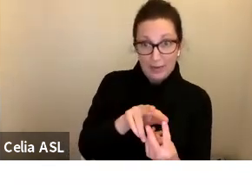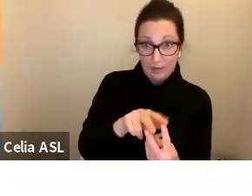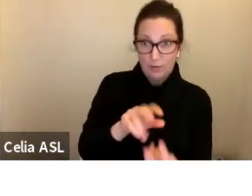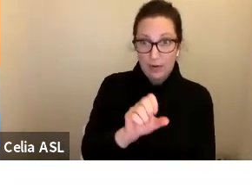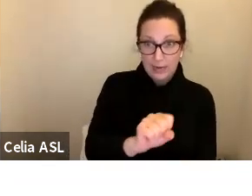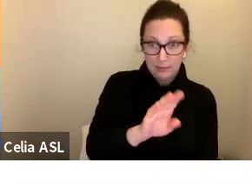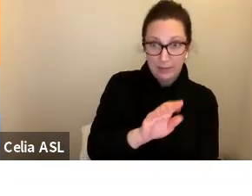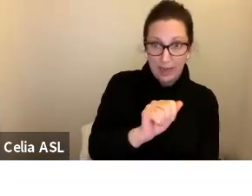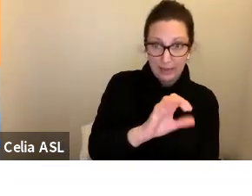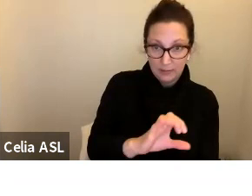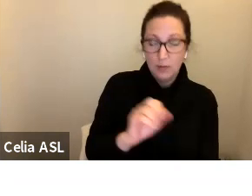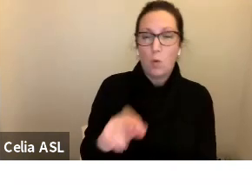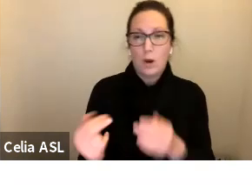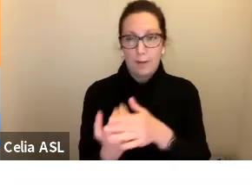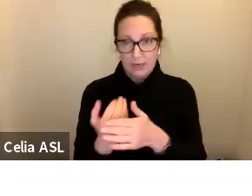or. Yes.